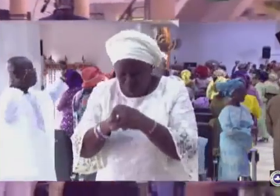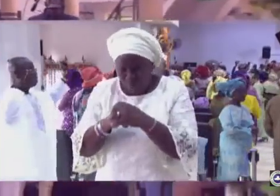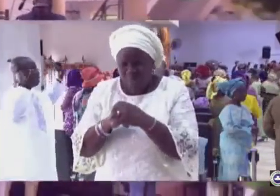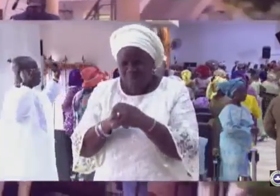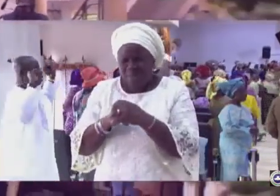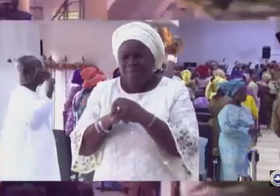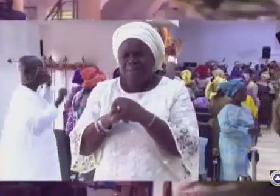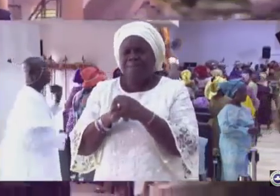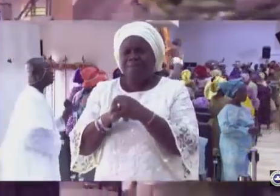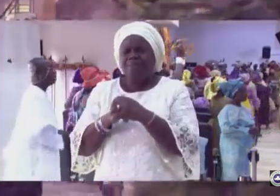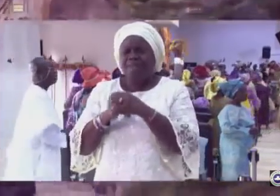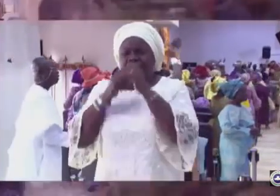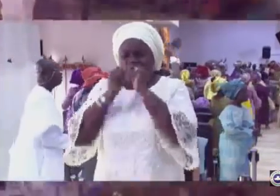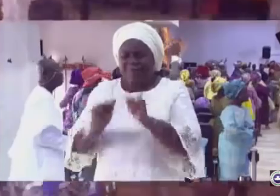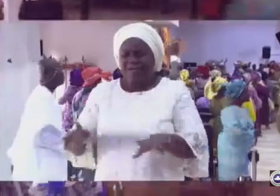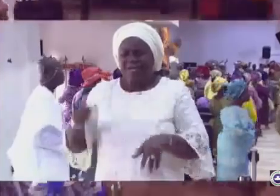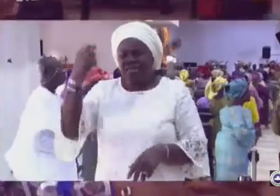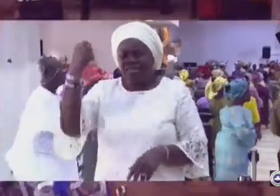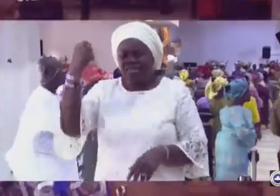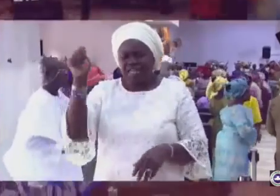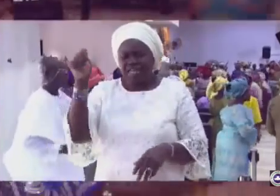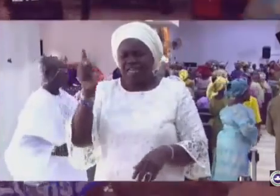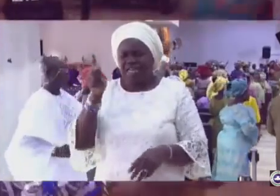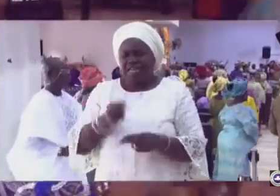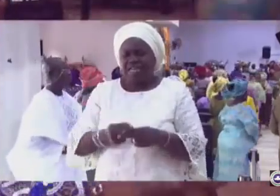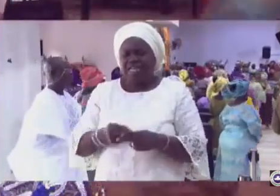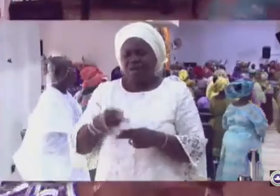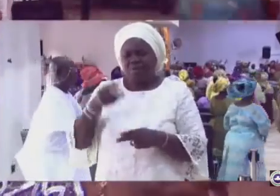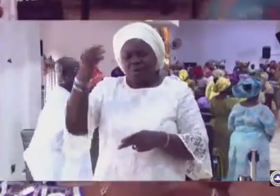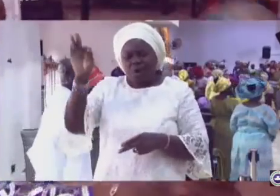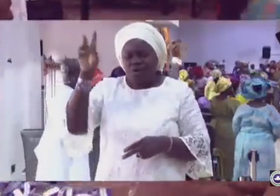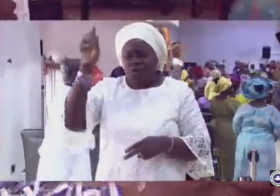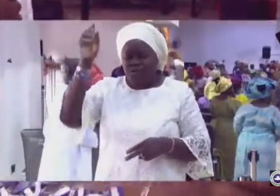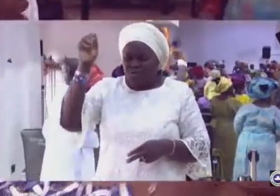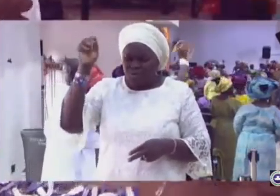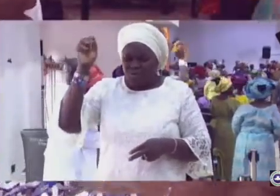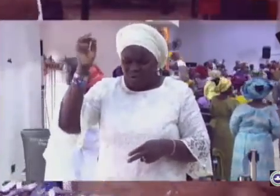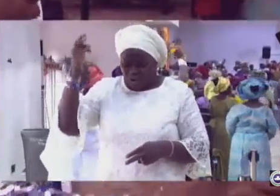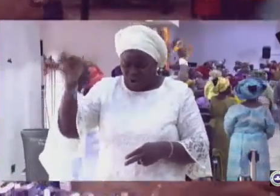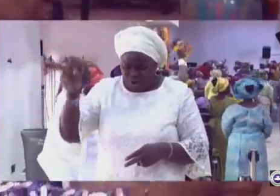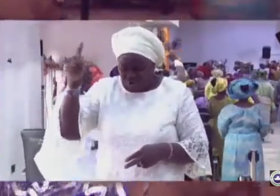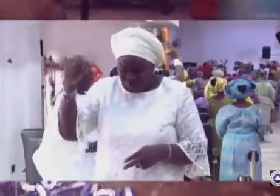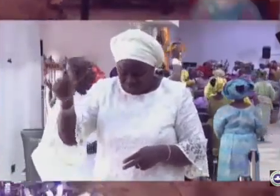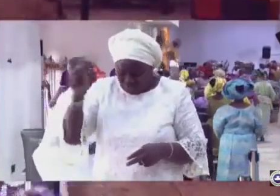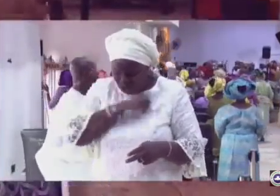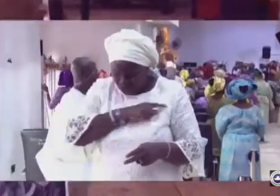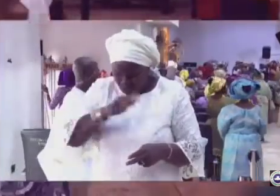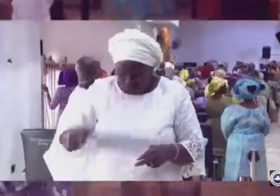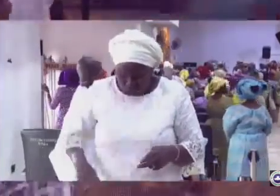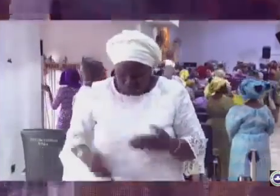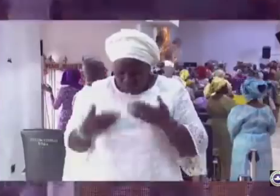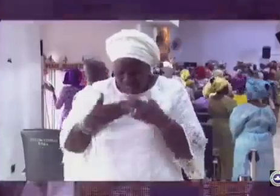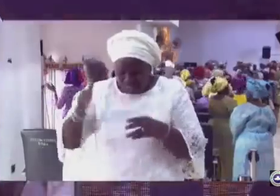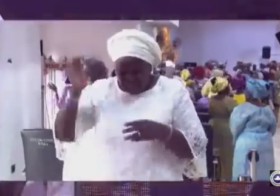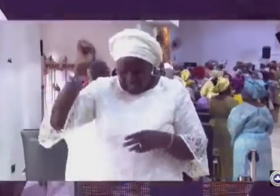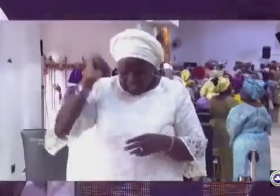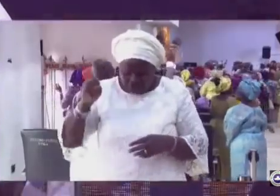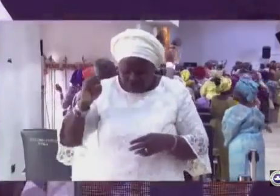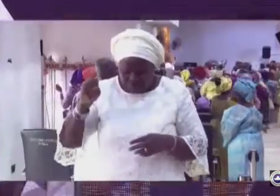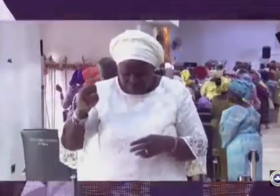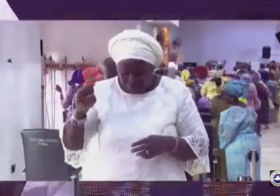blessed, blessed be your holy name. Blessed be your holy name. Thank you, Ancient of Days.